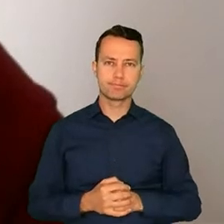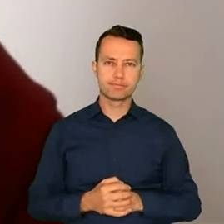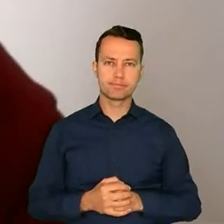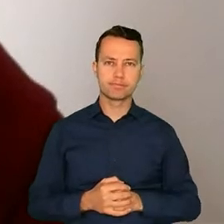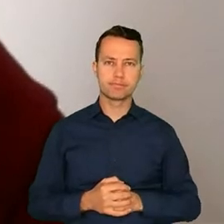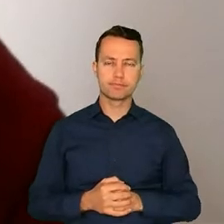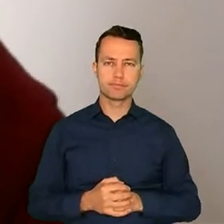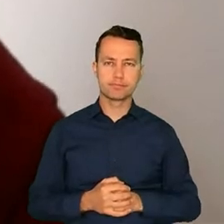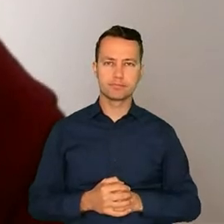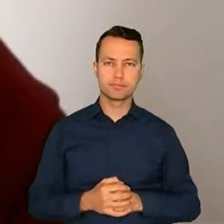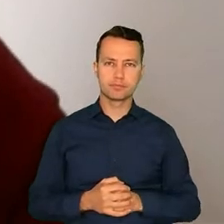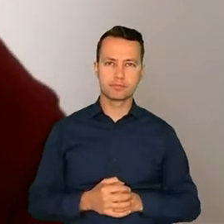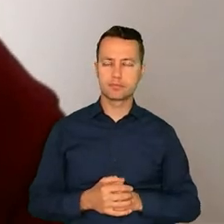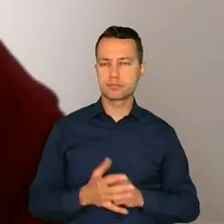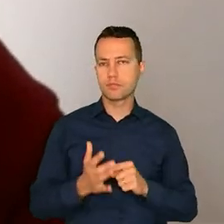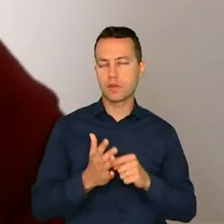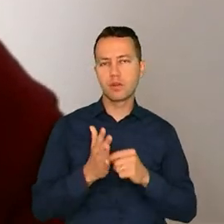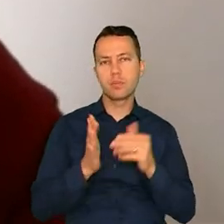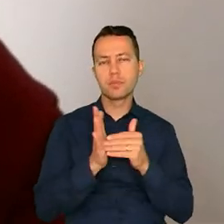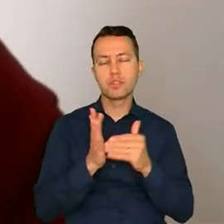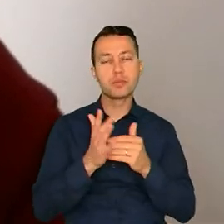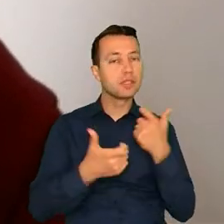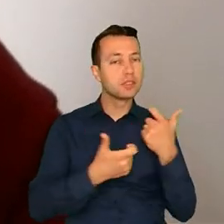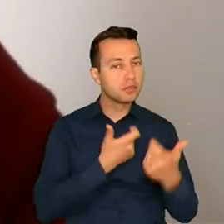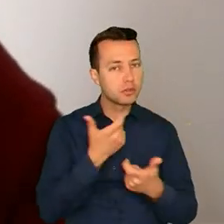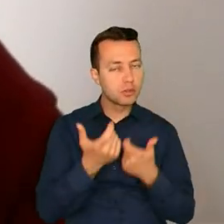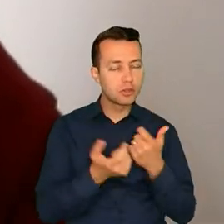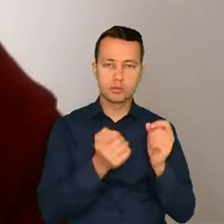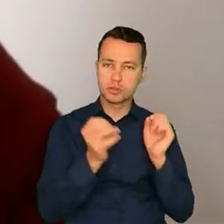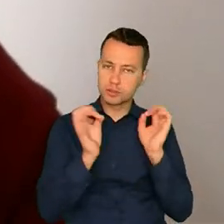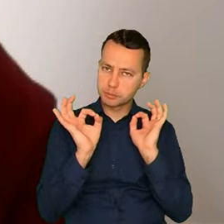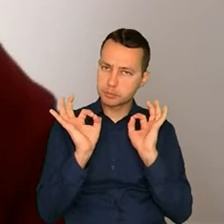costs, and that comes with also higher reputational costs.